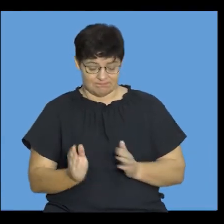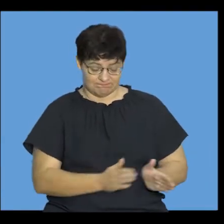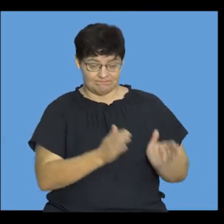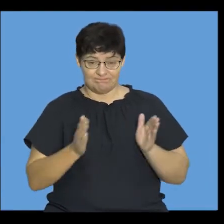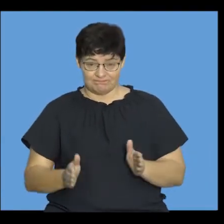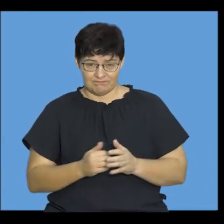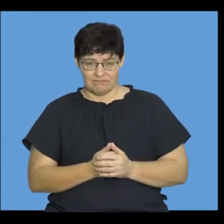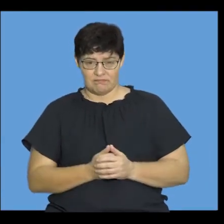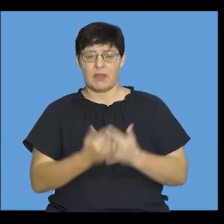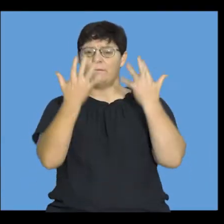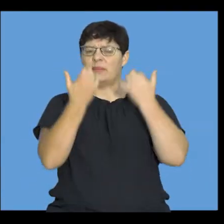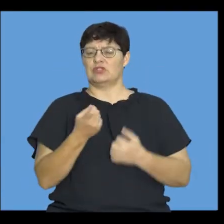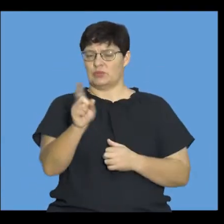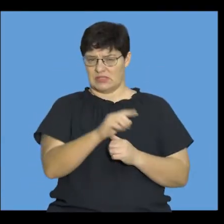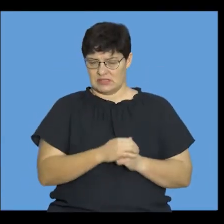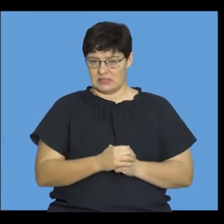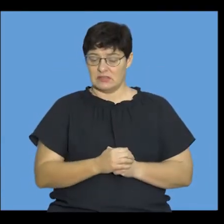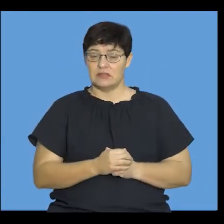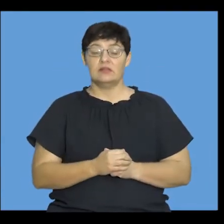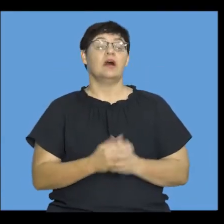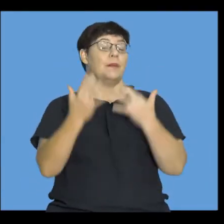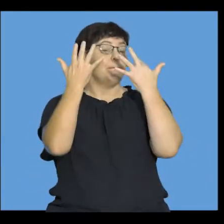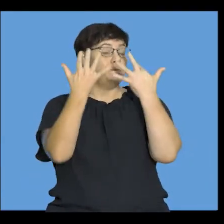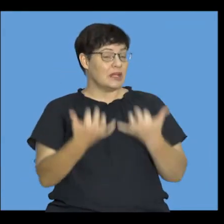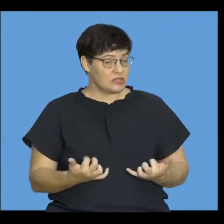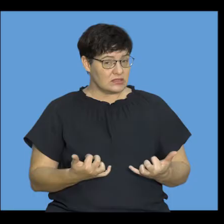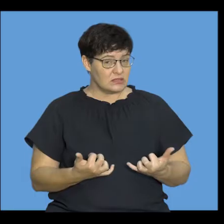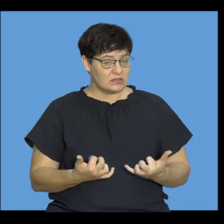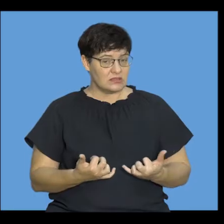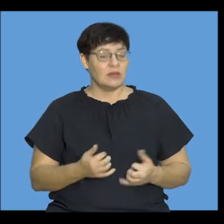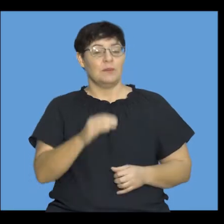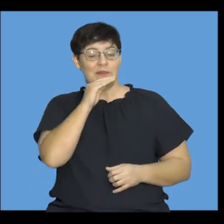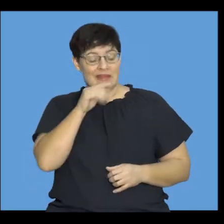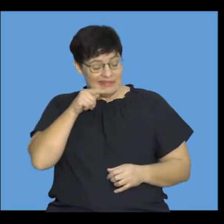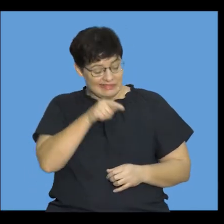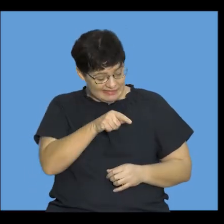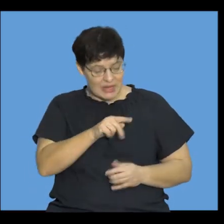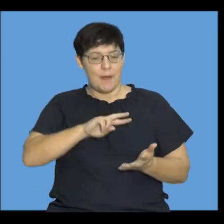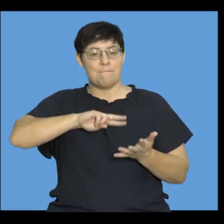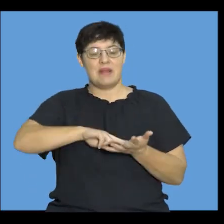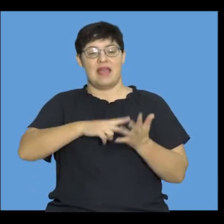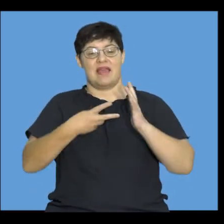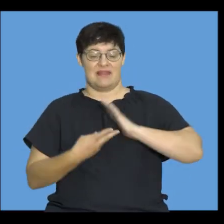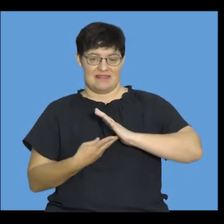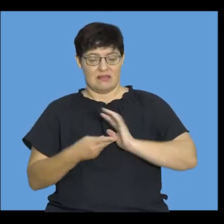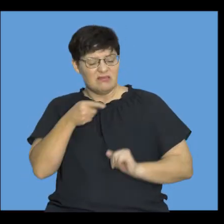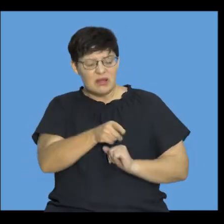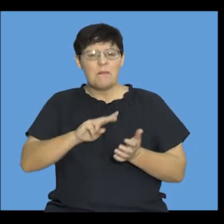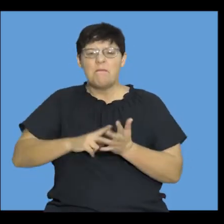So, what is a budget? A budget is a plan, right? And what is this